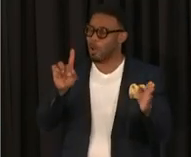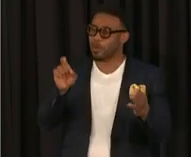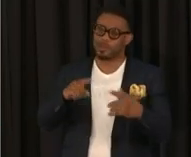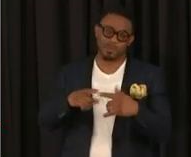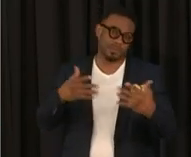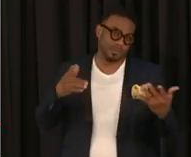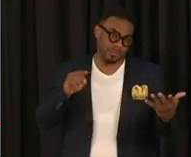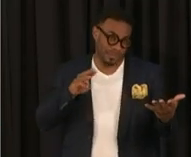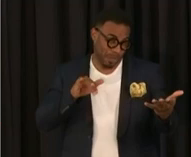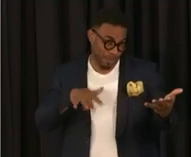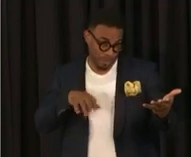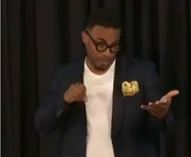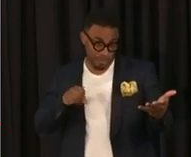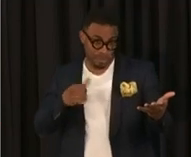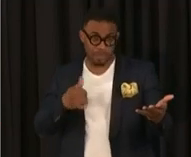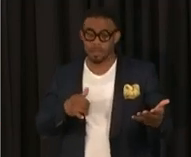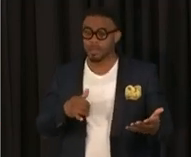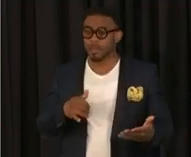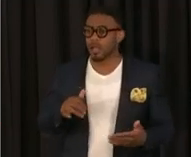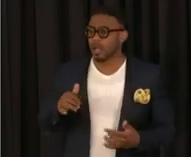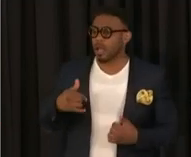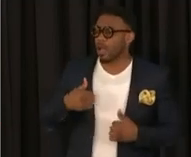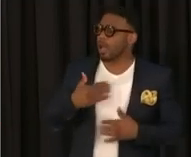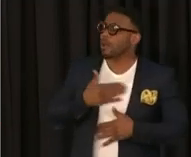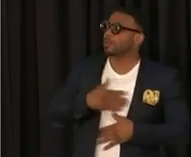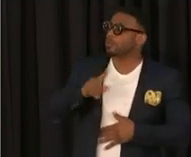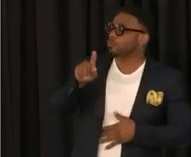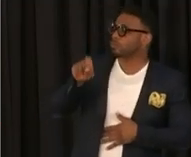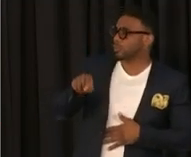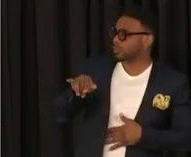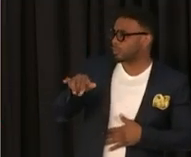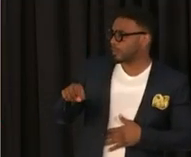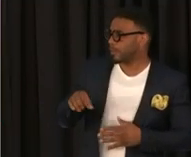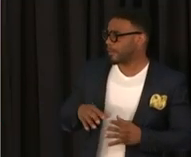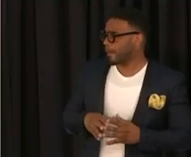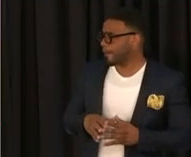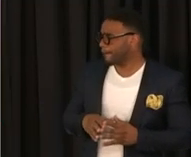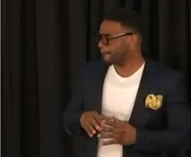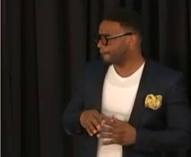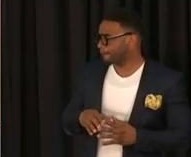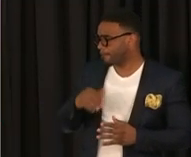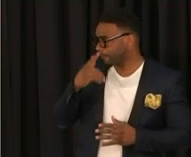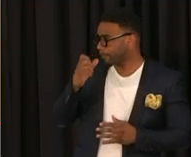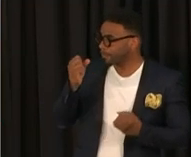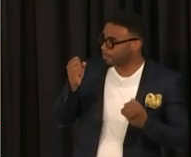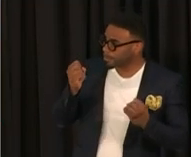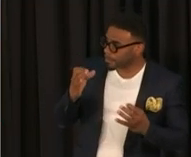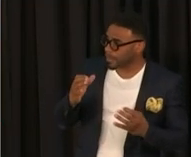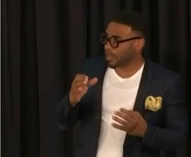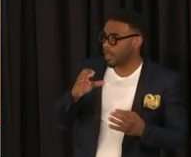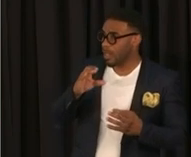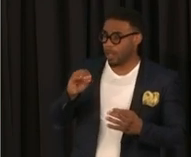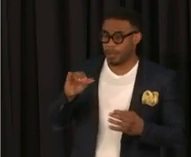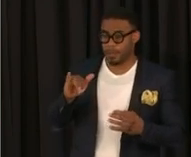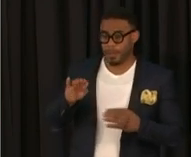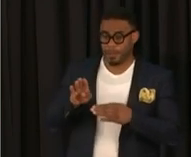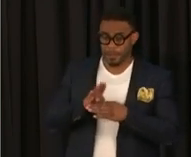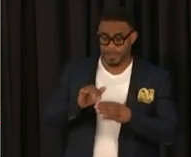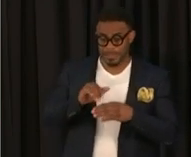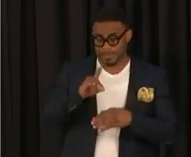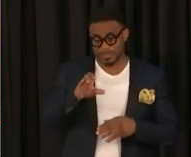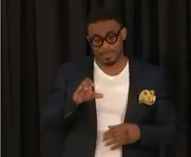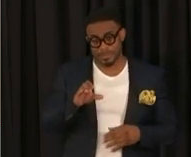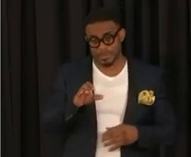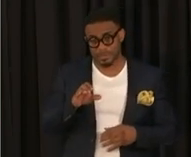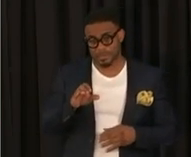broad question, but Tommy, you want to take a crack at it? I appreciate that question, Deputy Mayor, because so many of the companies and businesses